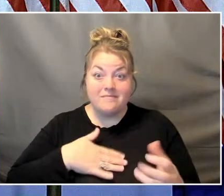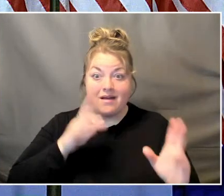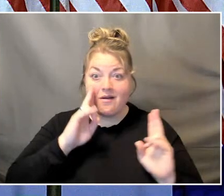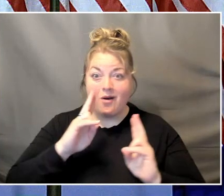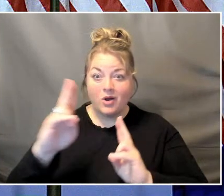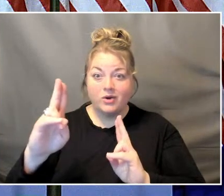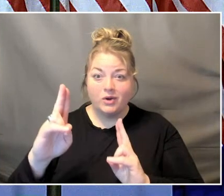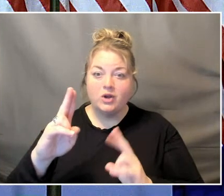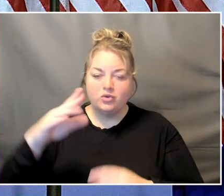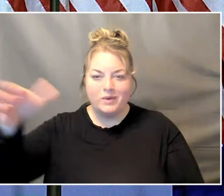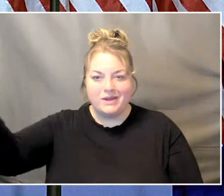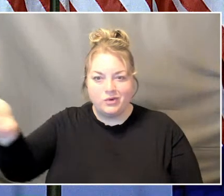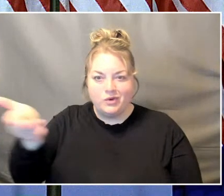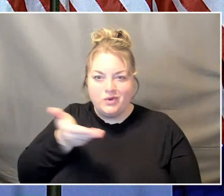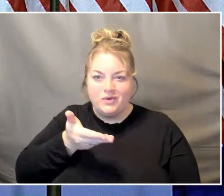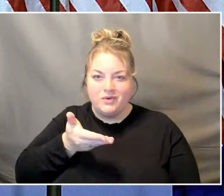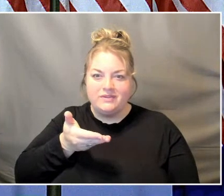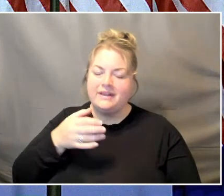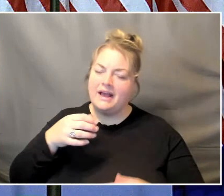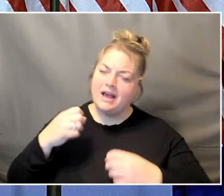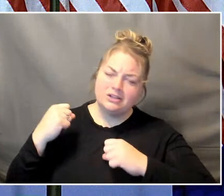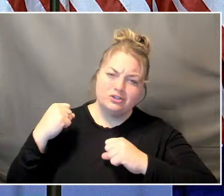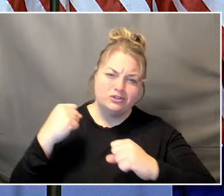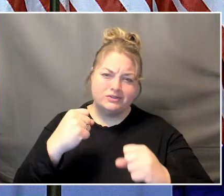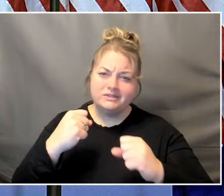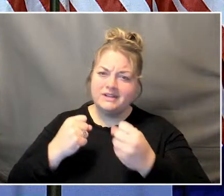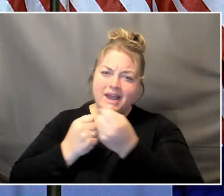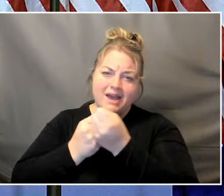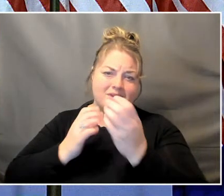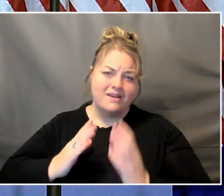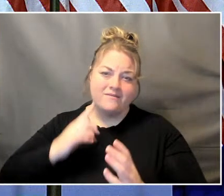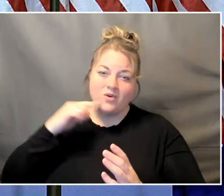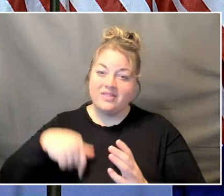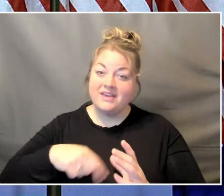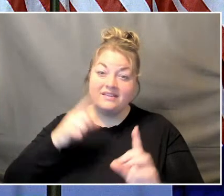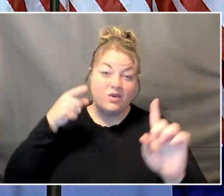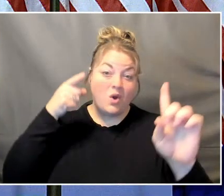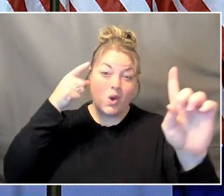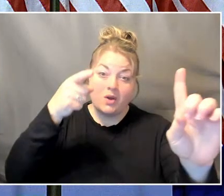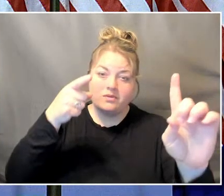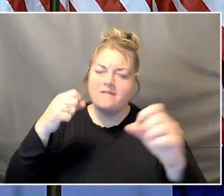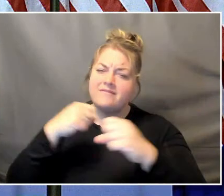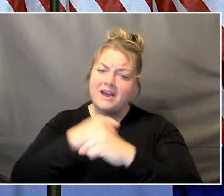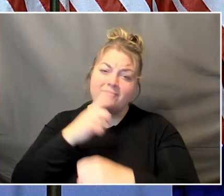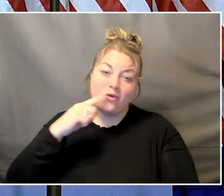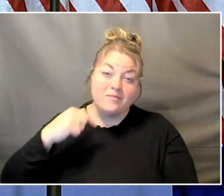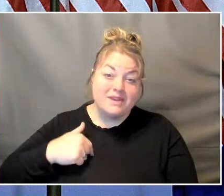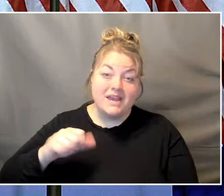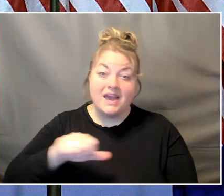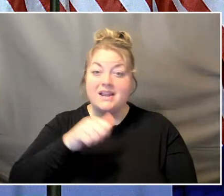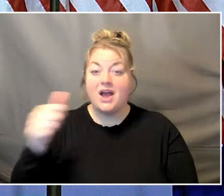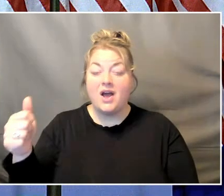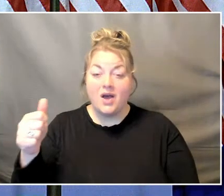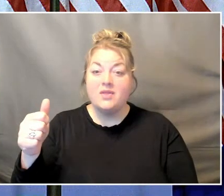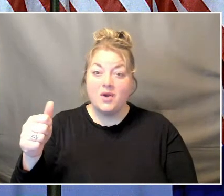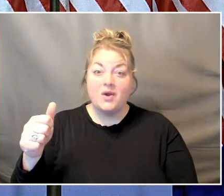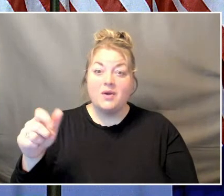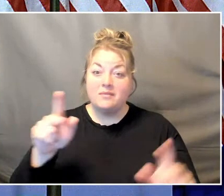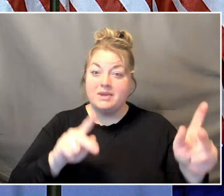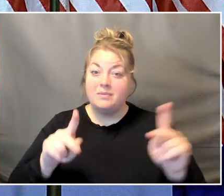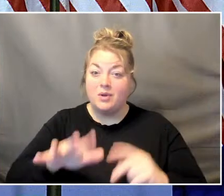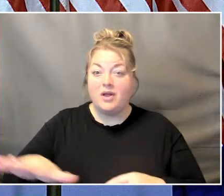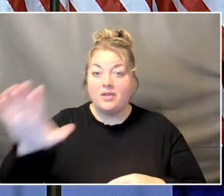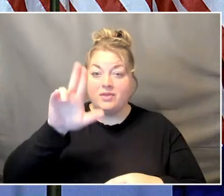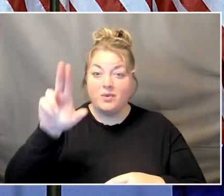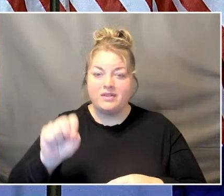for this cause, someone who is fighting for me and so many others across this country, the first woman Vice President of the United